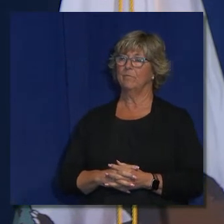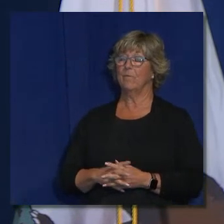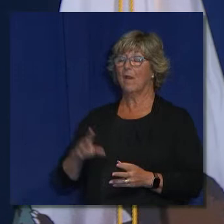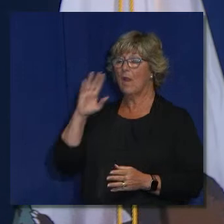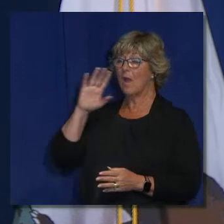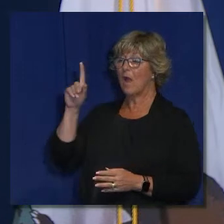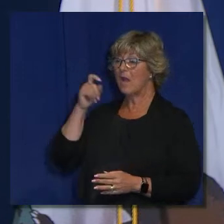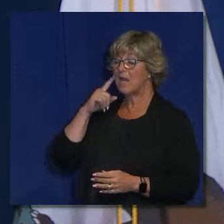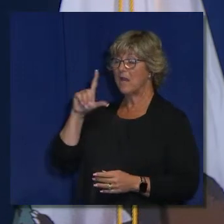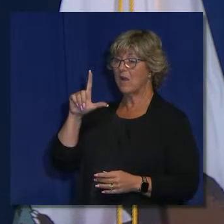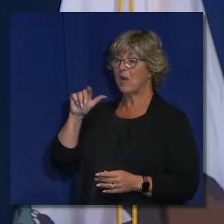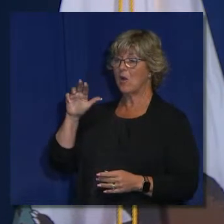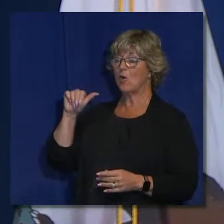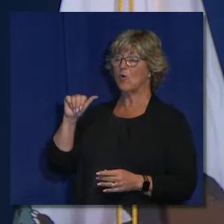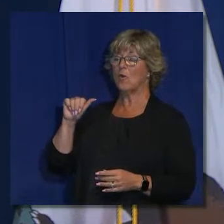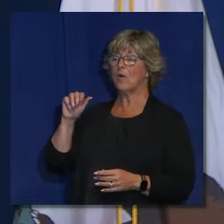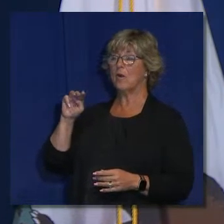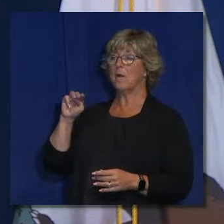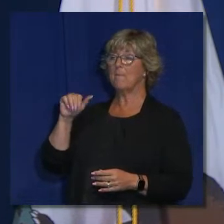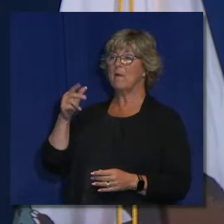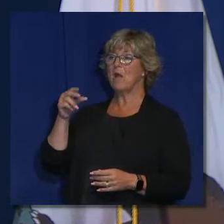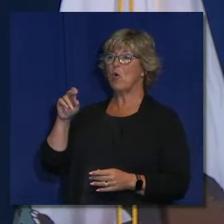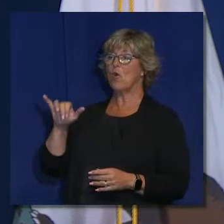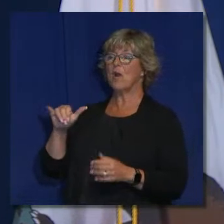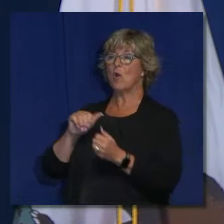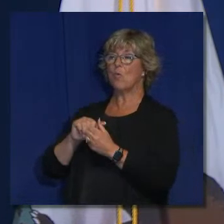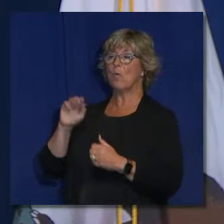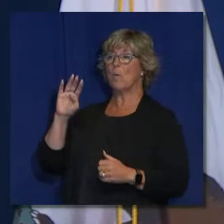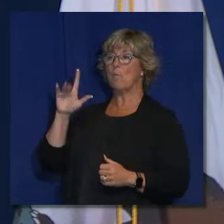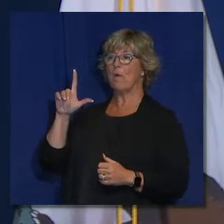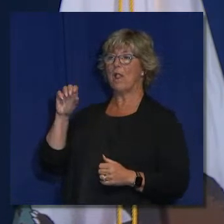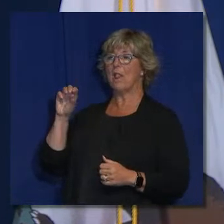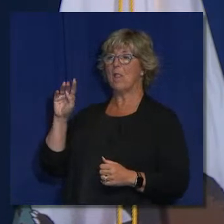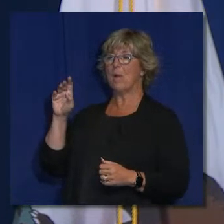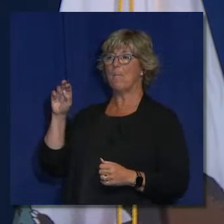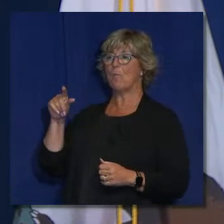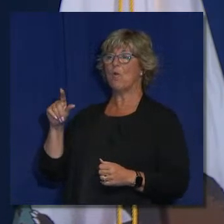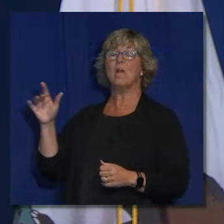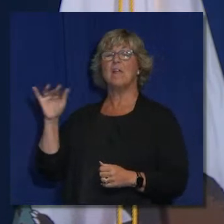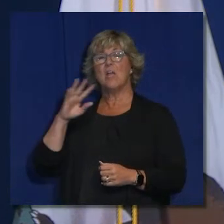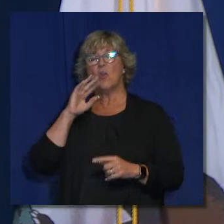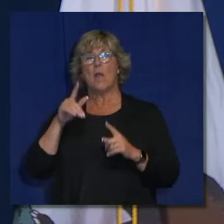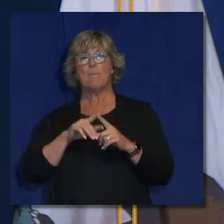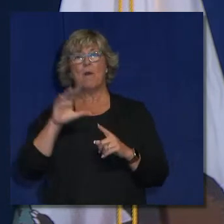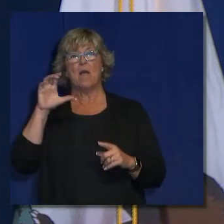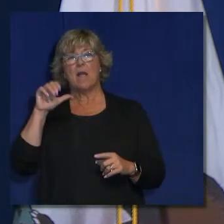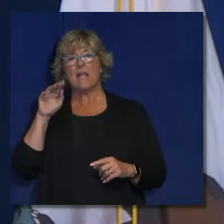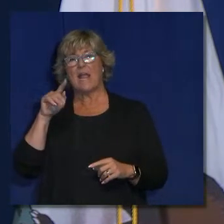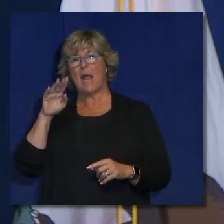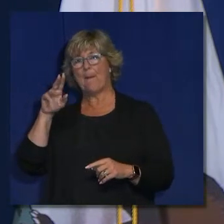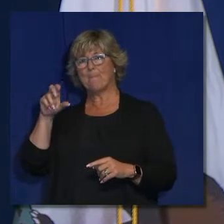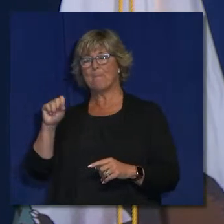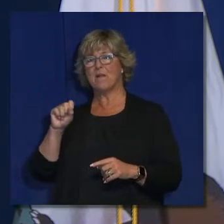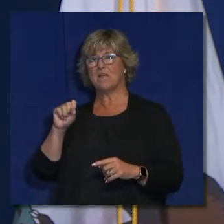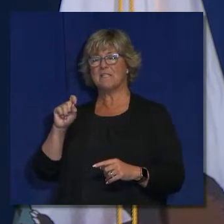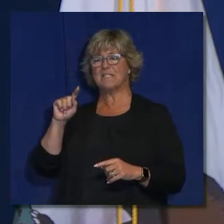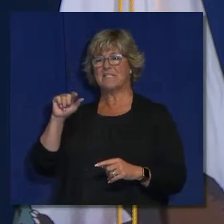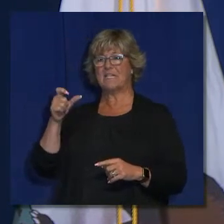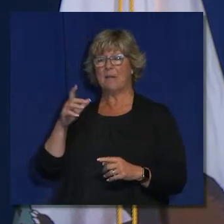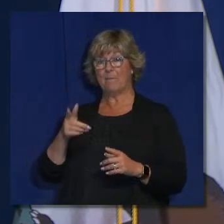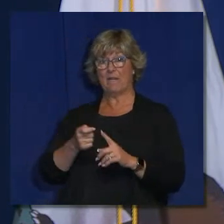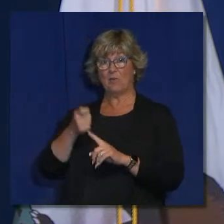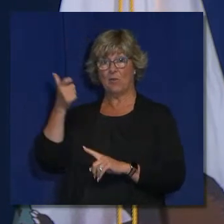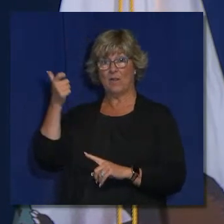Hi, Governor. Laura Mahoney with Bloomberg. I'm hoping you can talk a little bit about your cannabis tax proposal. It looks like you're proposing to